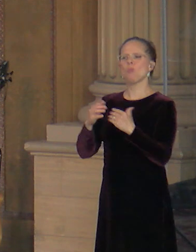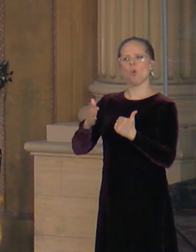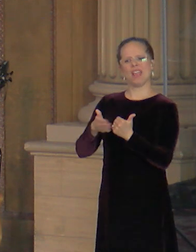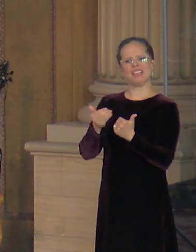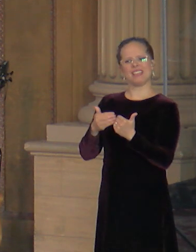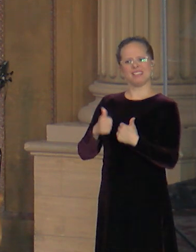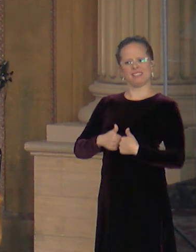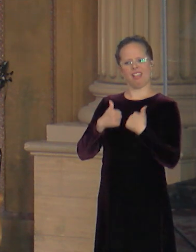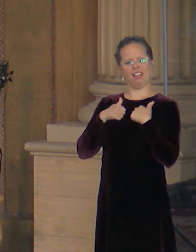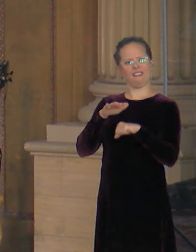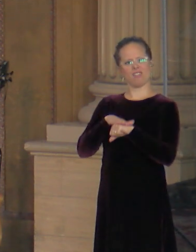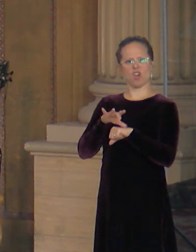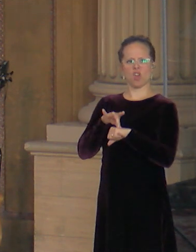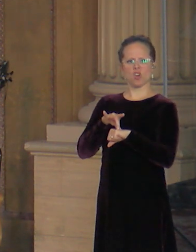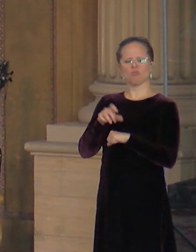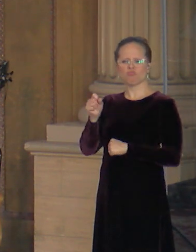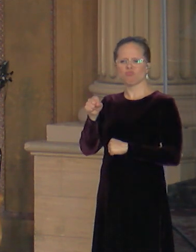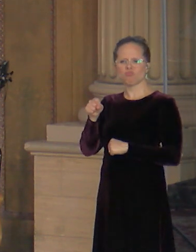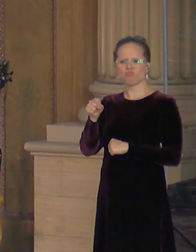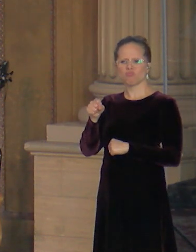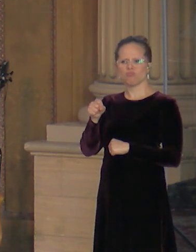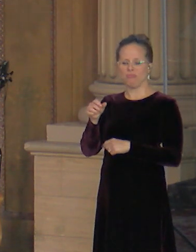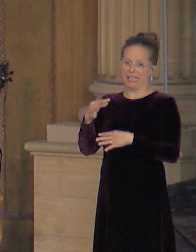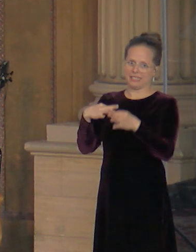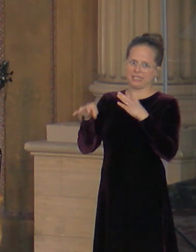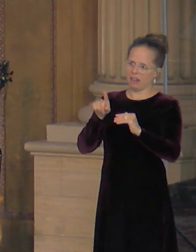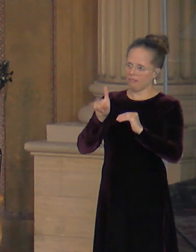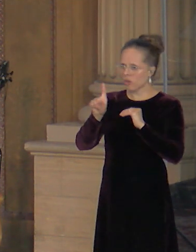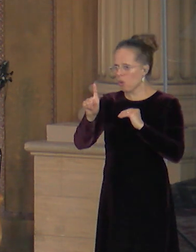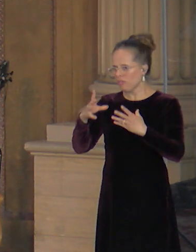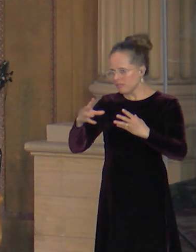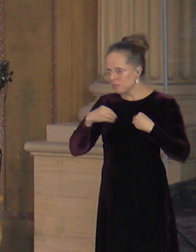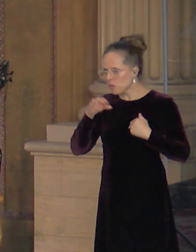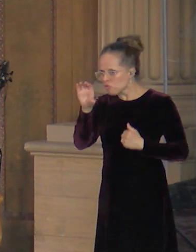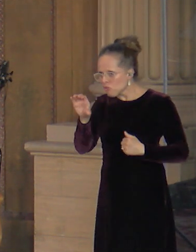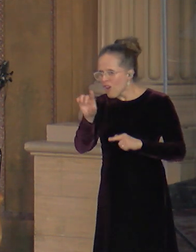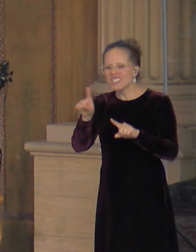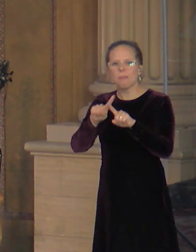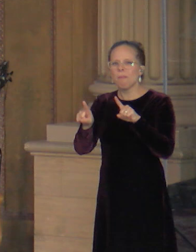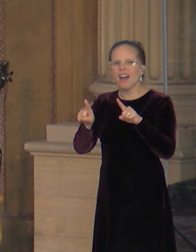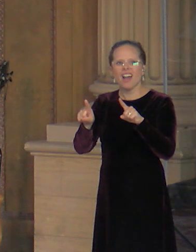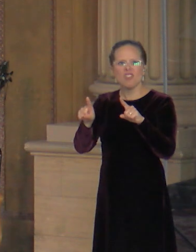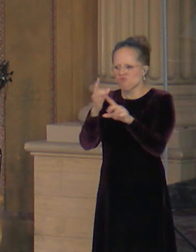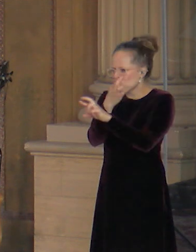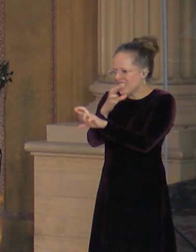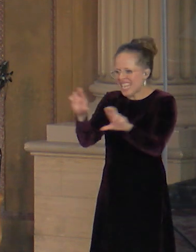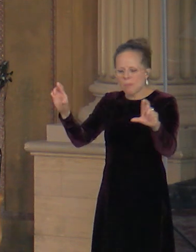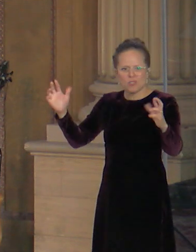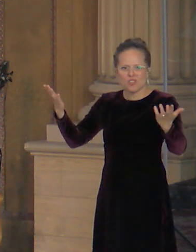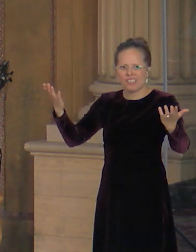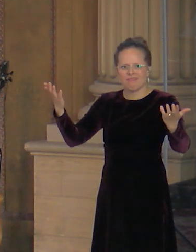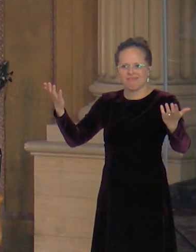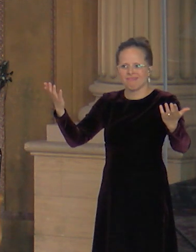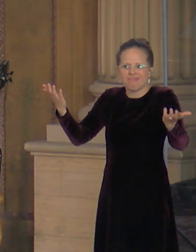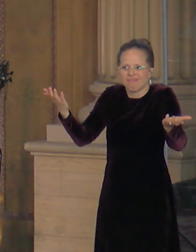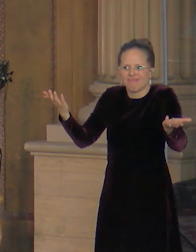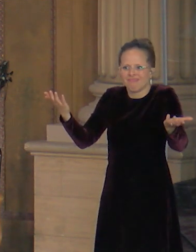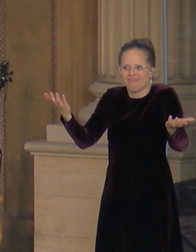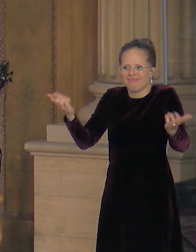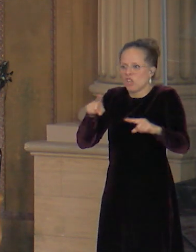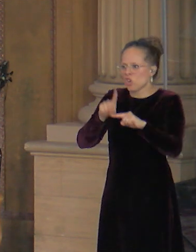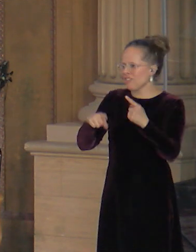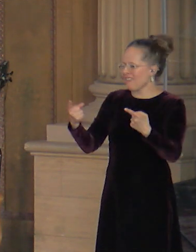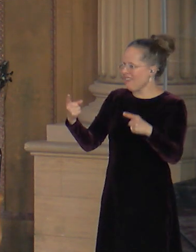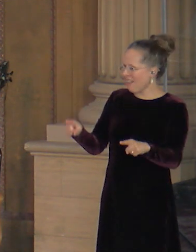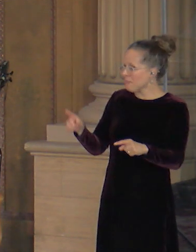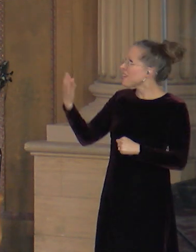he just went to a throne instead of the cross but he wouldn't accomplish redemption God's plan was never